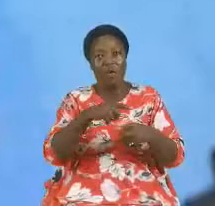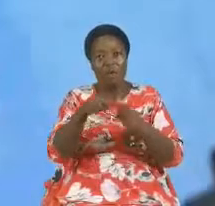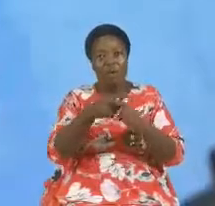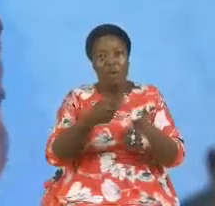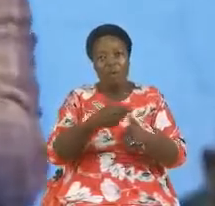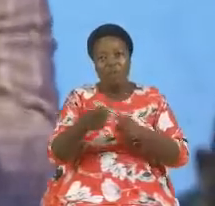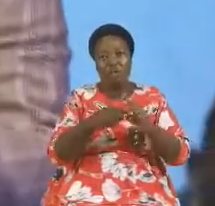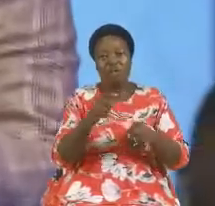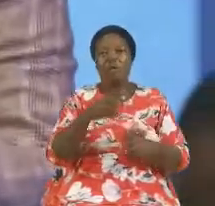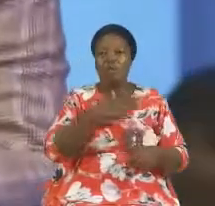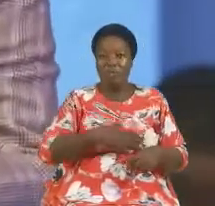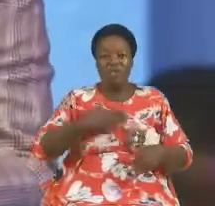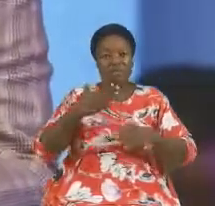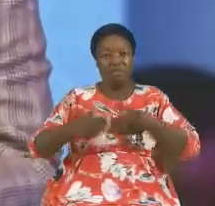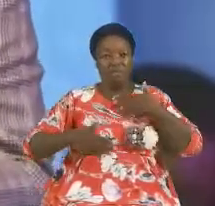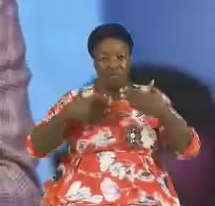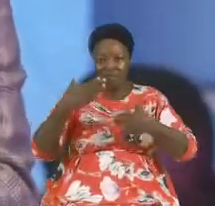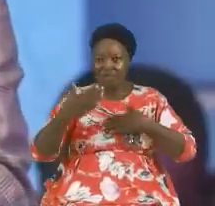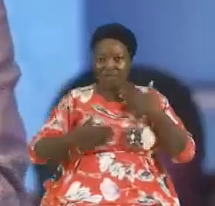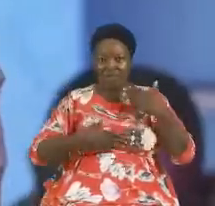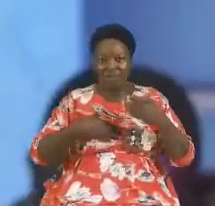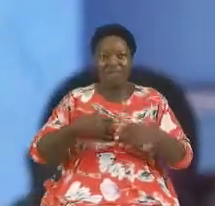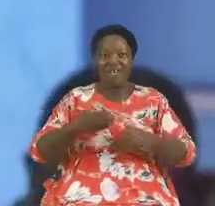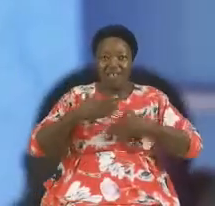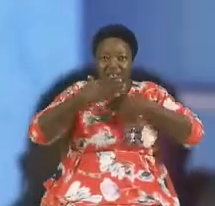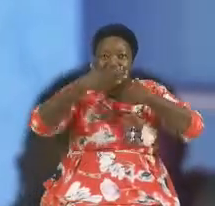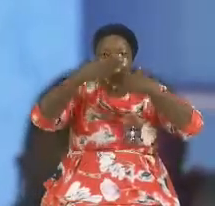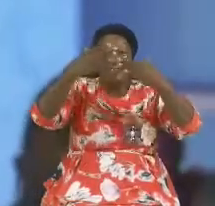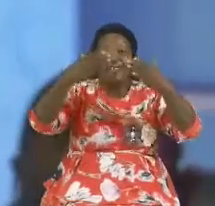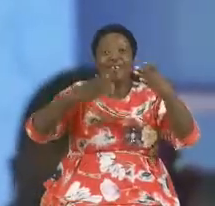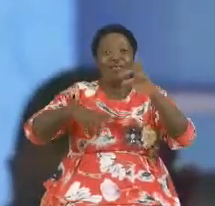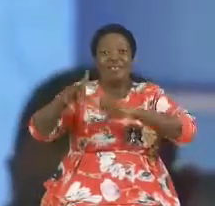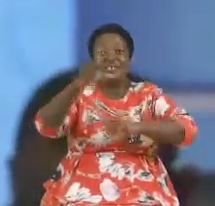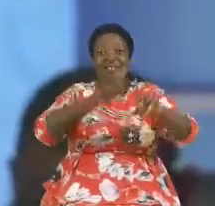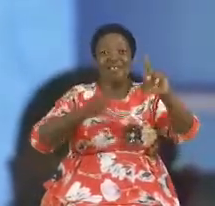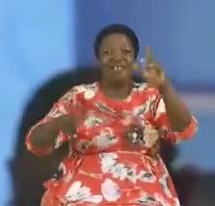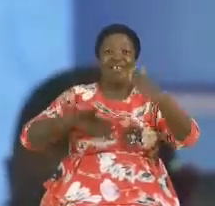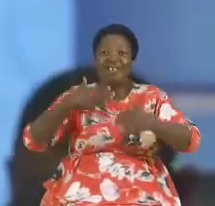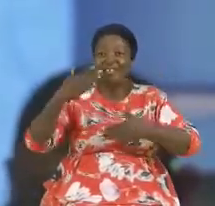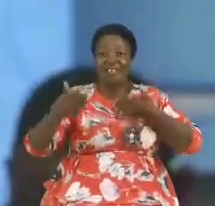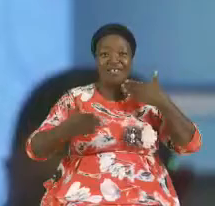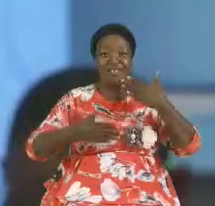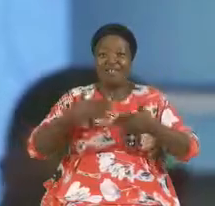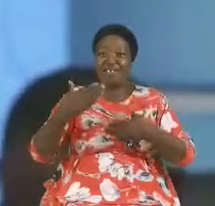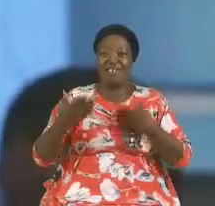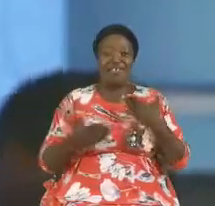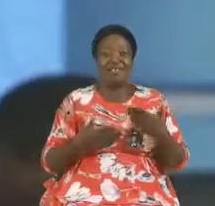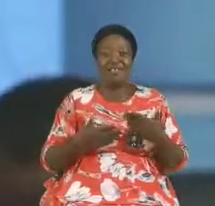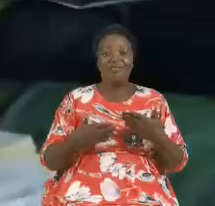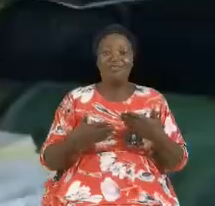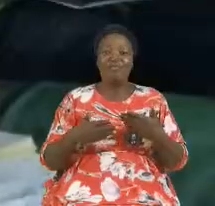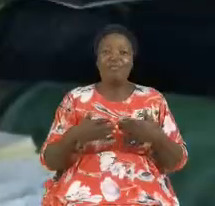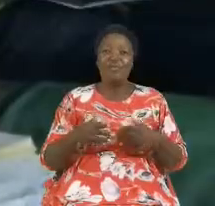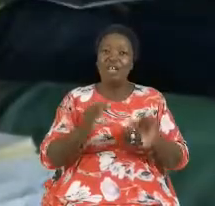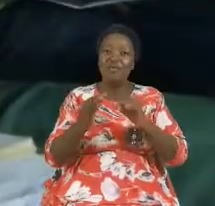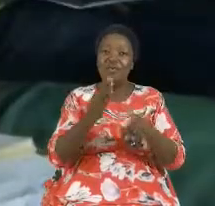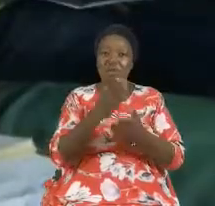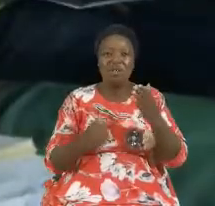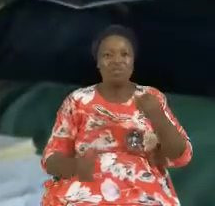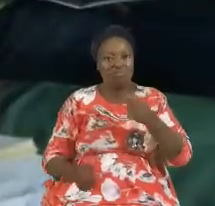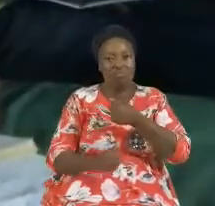remember. And then when you are persecuted, rejoice. Somebody help me shout